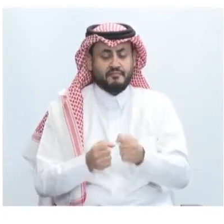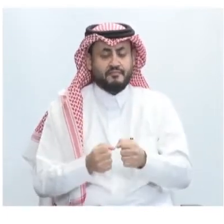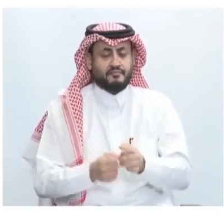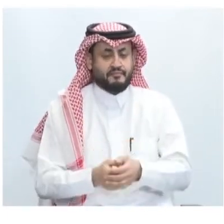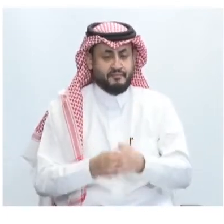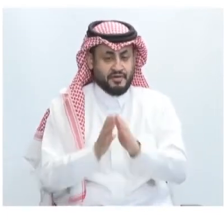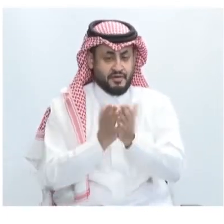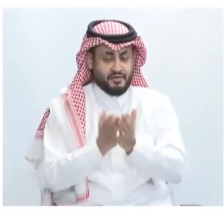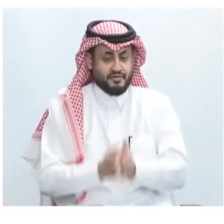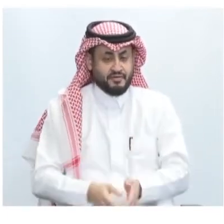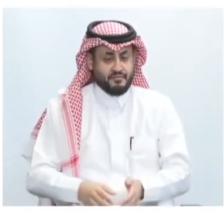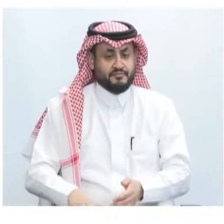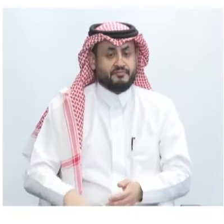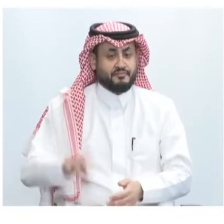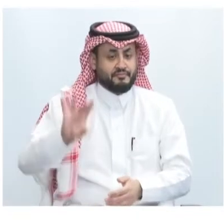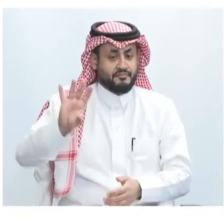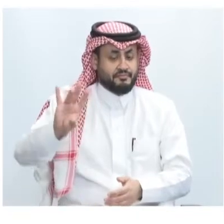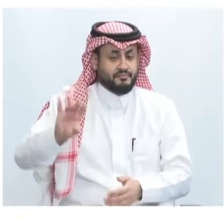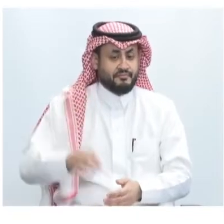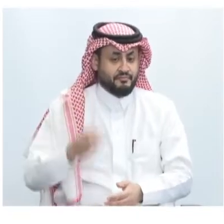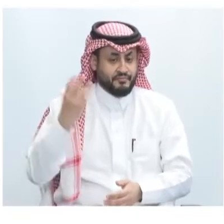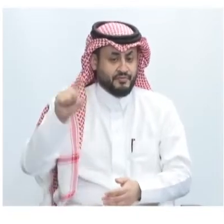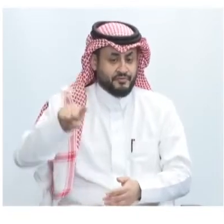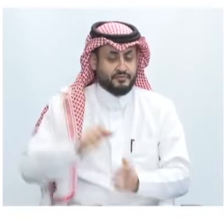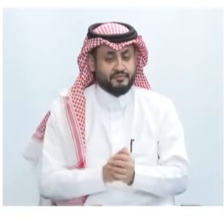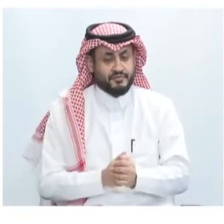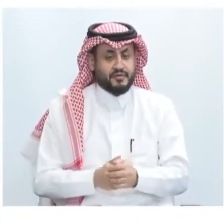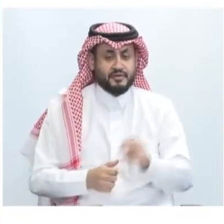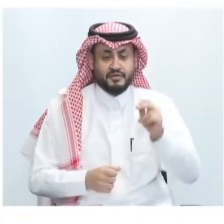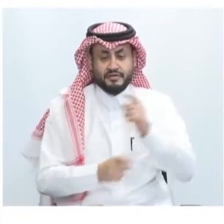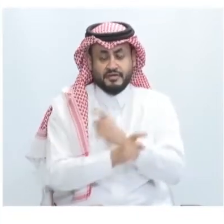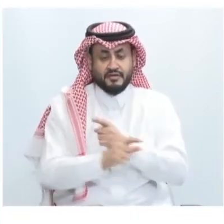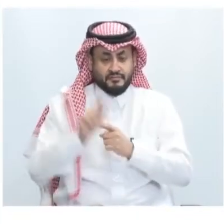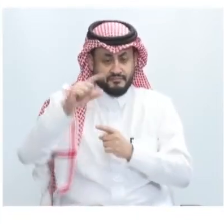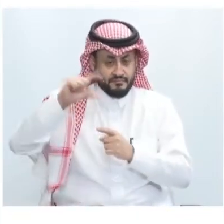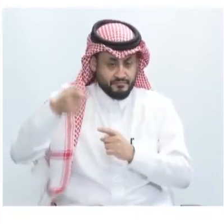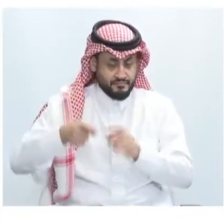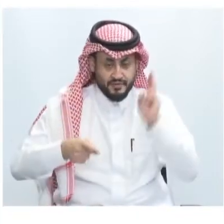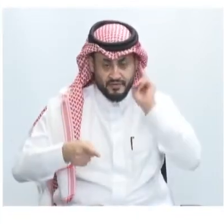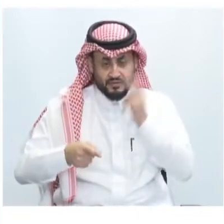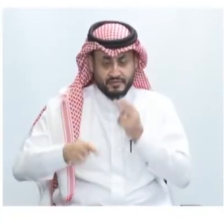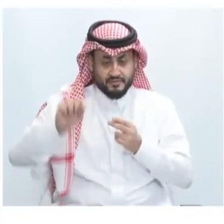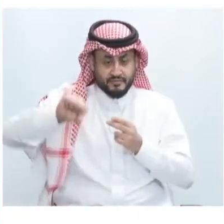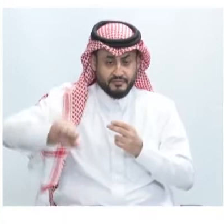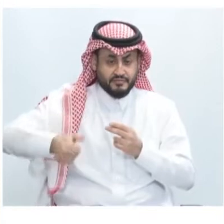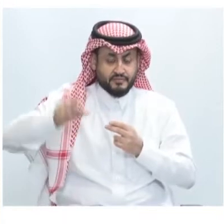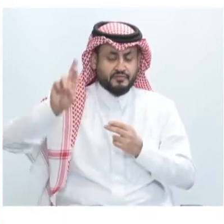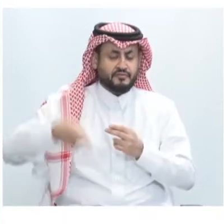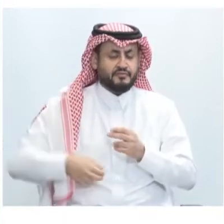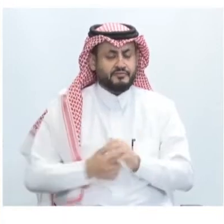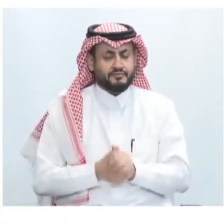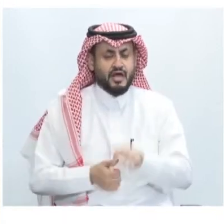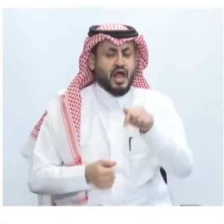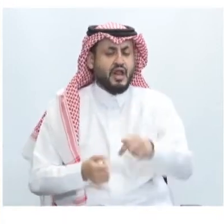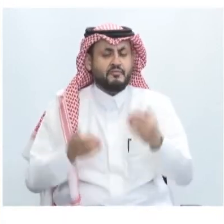page 31. My name is Badr Swaydan. With me teacher Fawaz Al-Aqil. Okay, what we will learn today, you